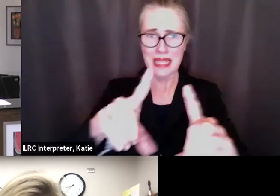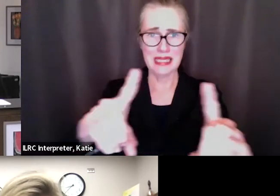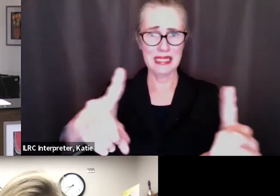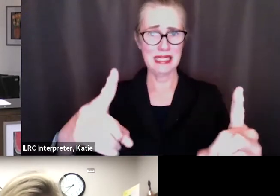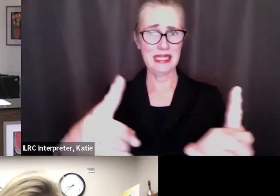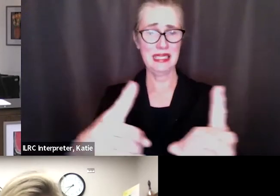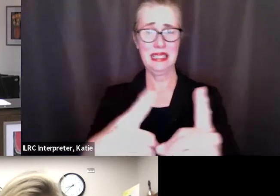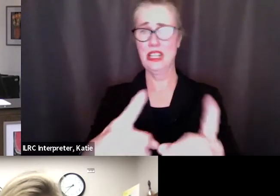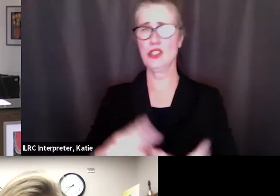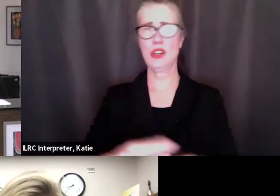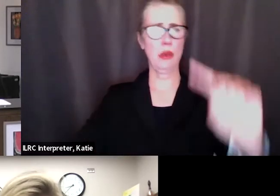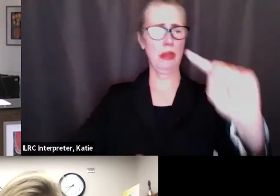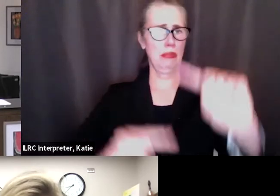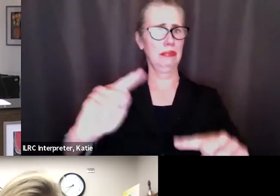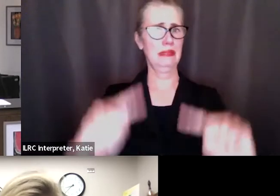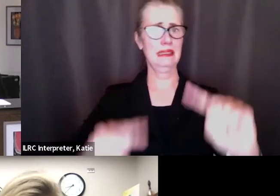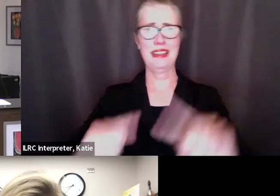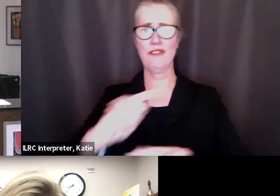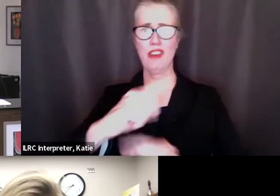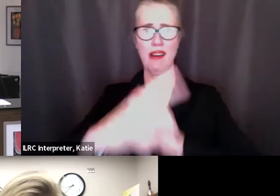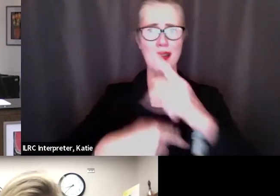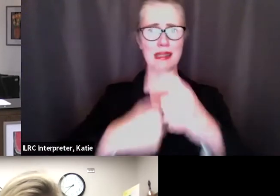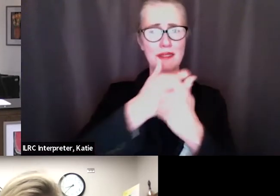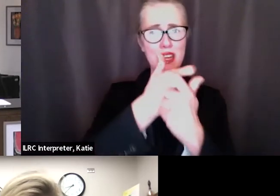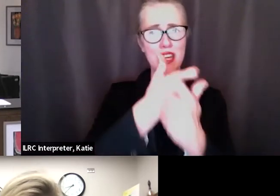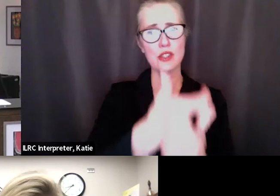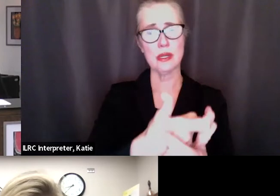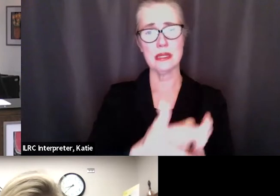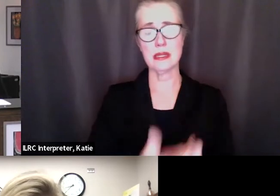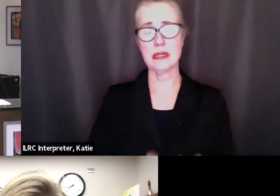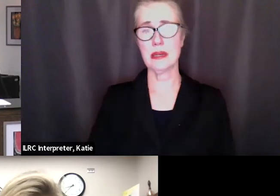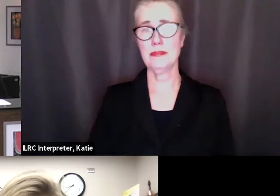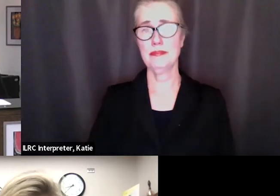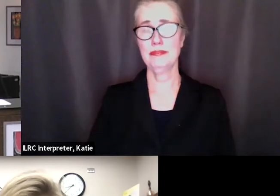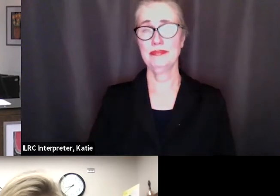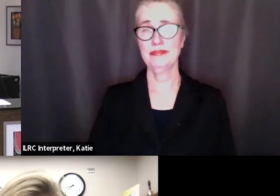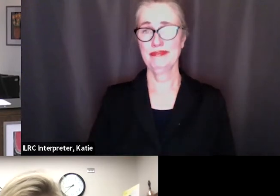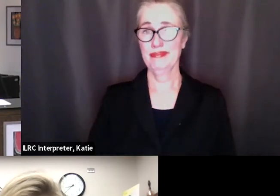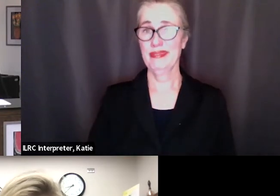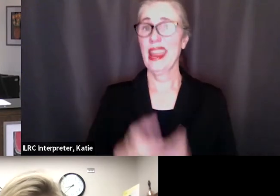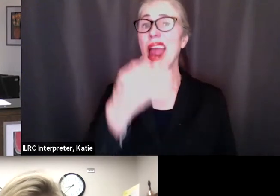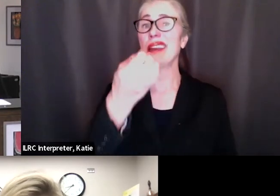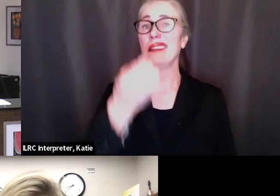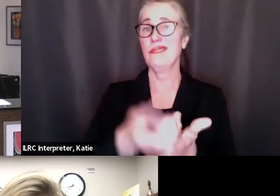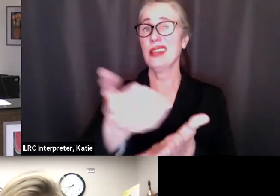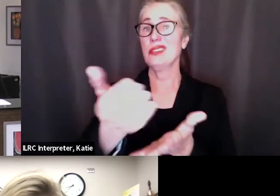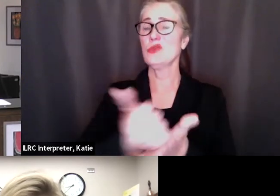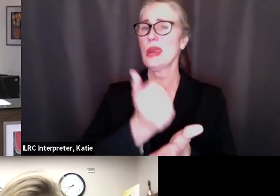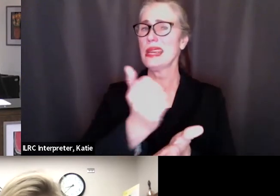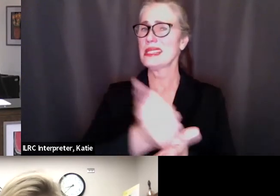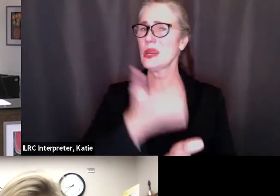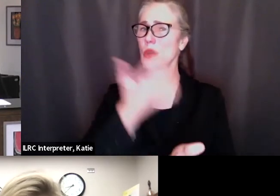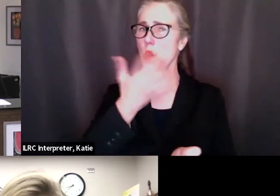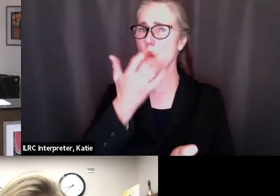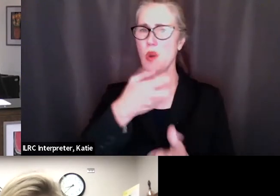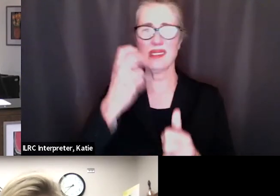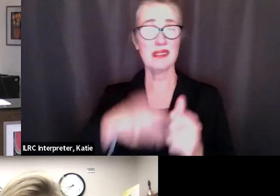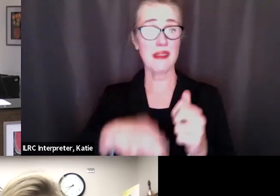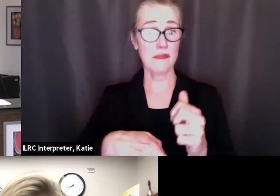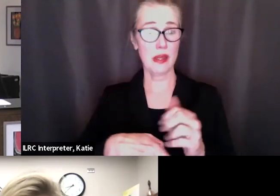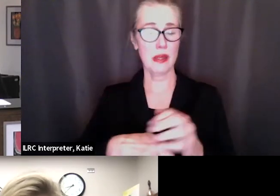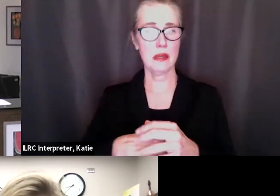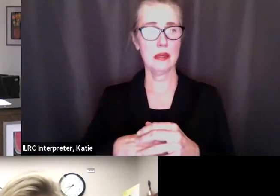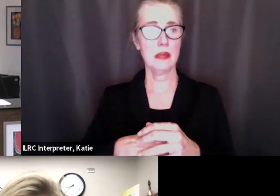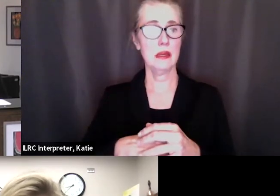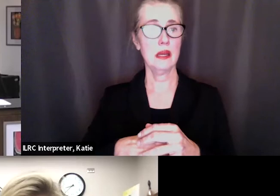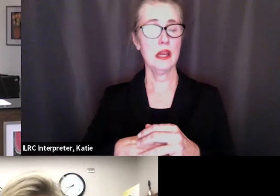diverse interests and of course we all know fundraising is really tough um so i think running for the board